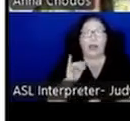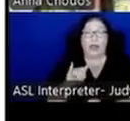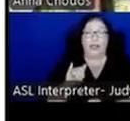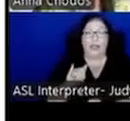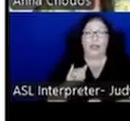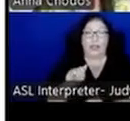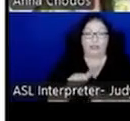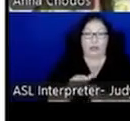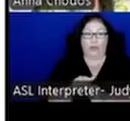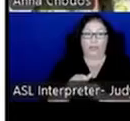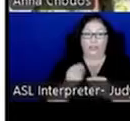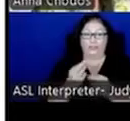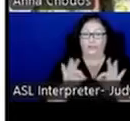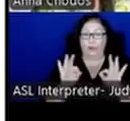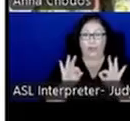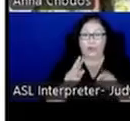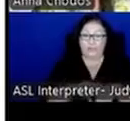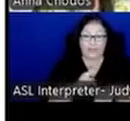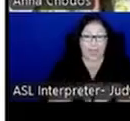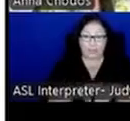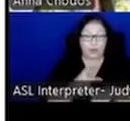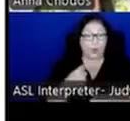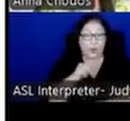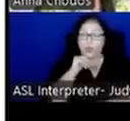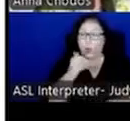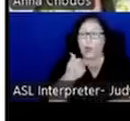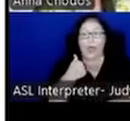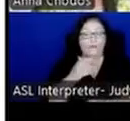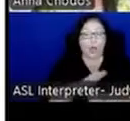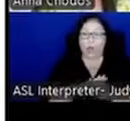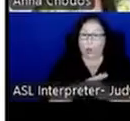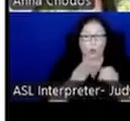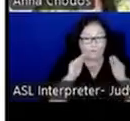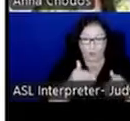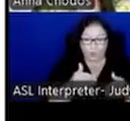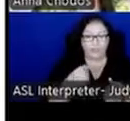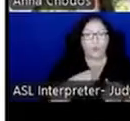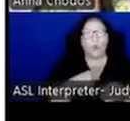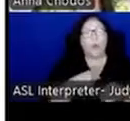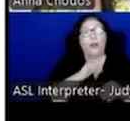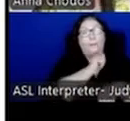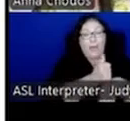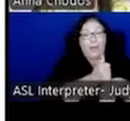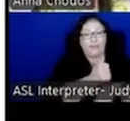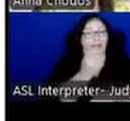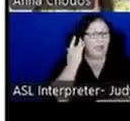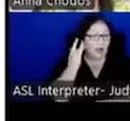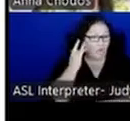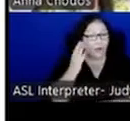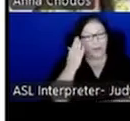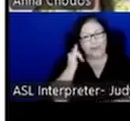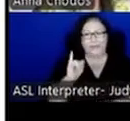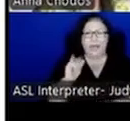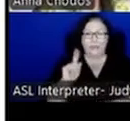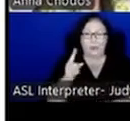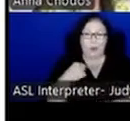It's national, so we don't have a local focus. We are based in California because that's where we work and where